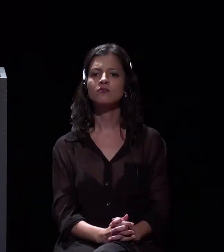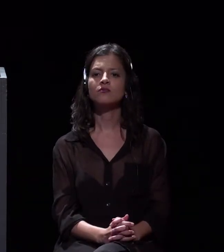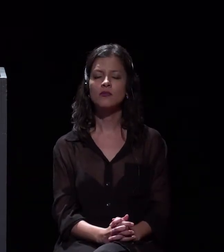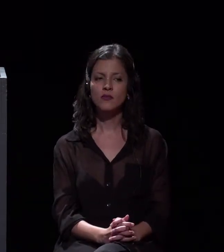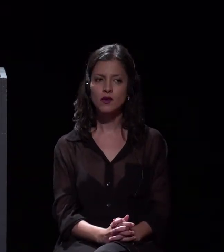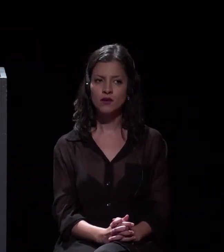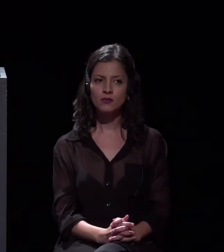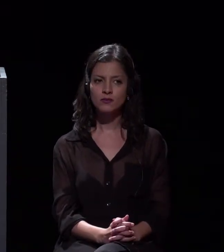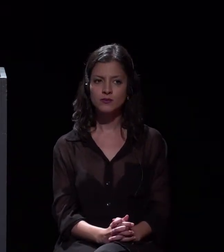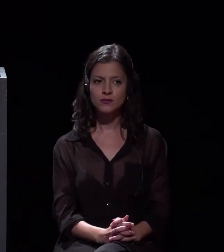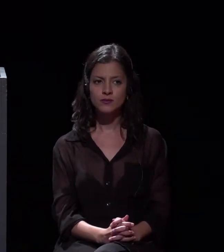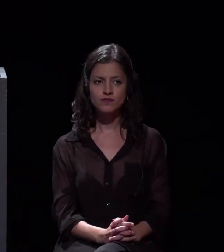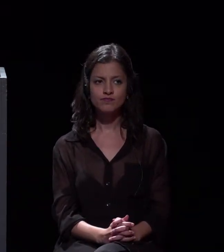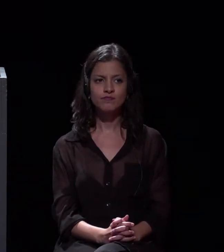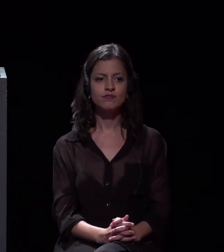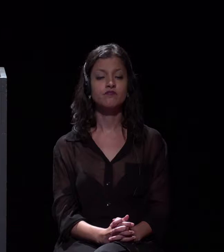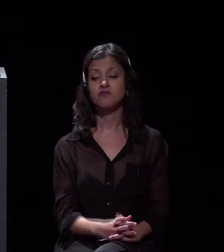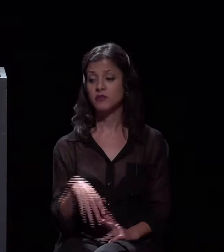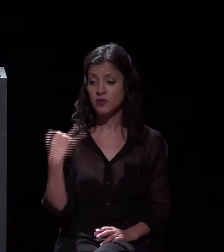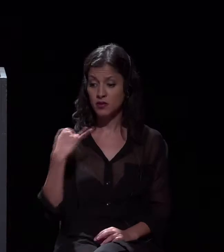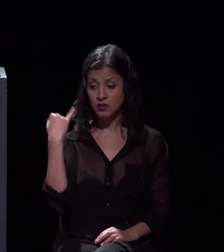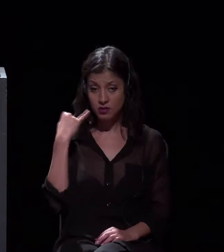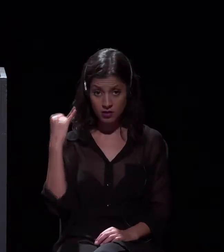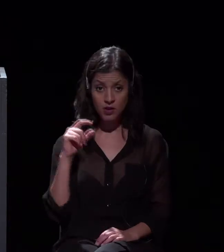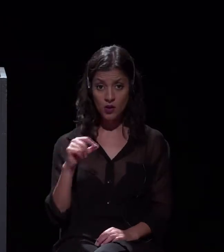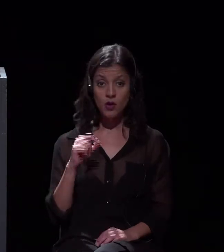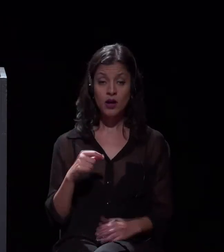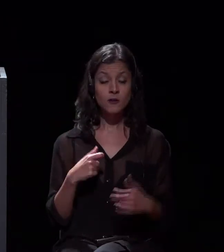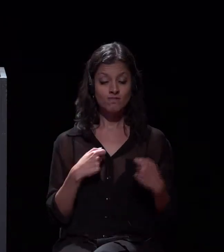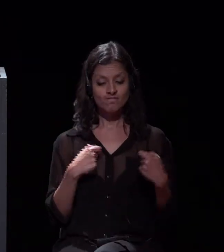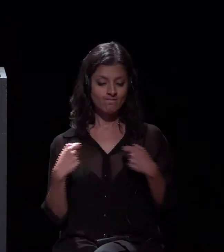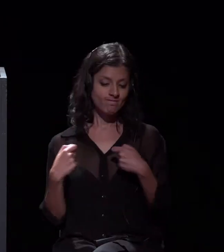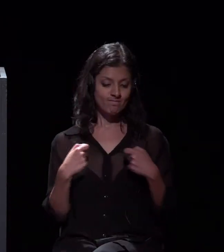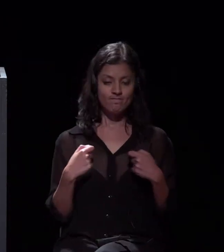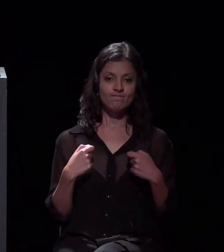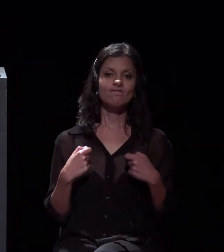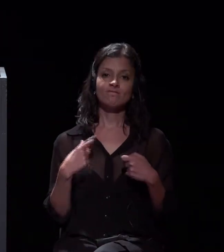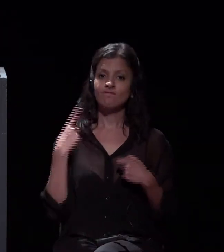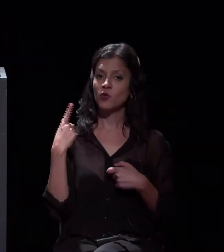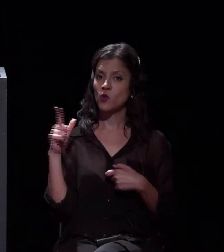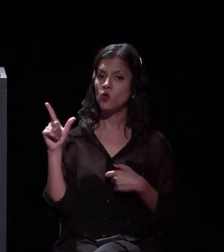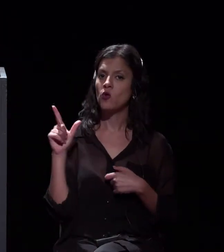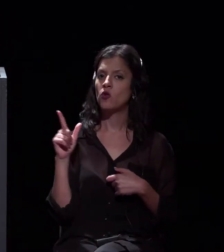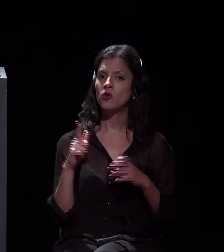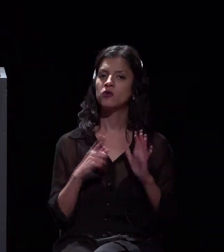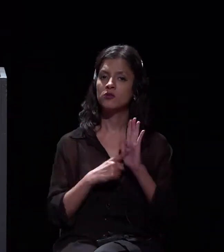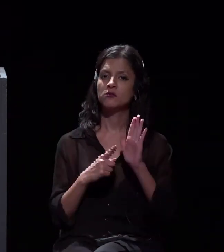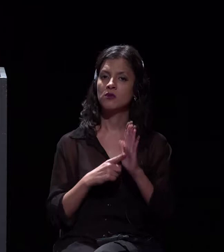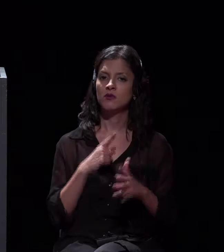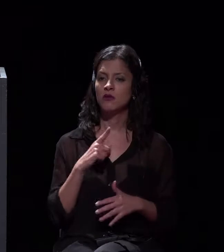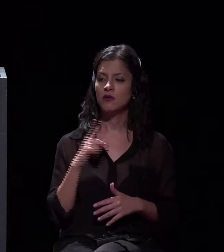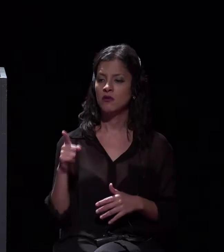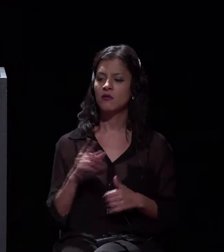tension also modulated other parts of the exhibition, namely those where I speak of a factographic turn. Factography